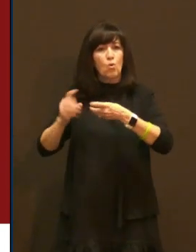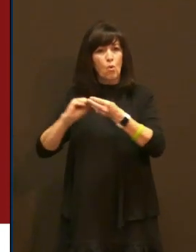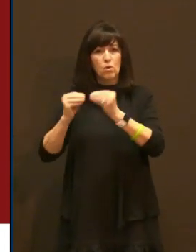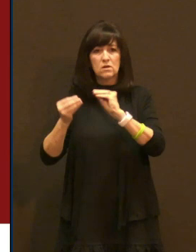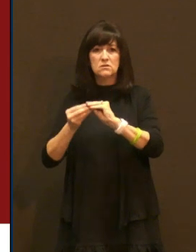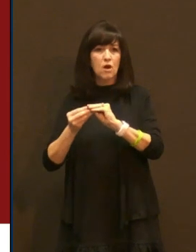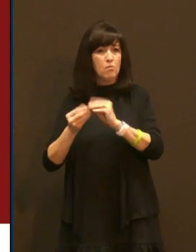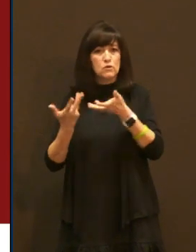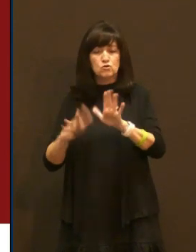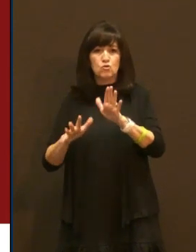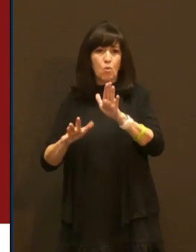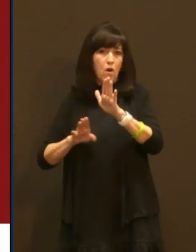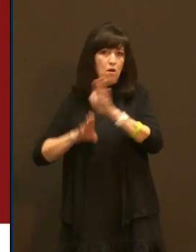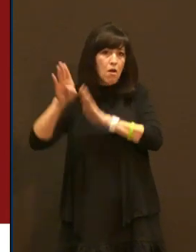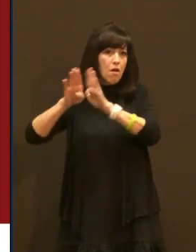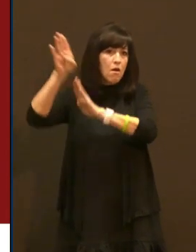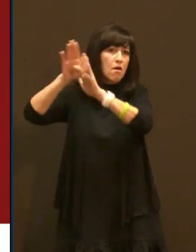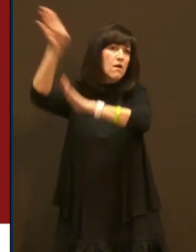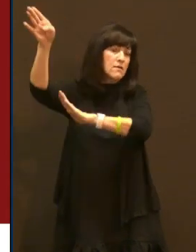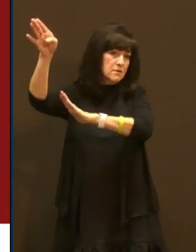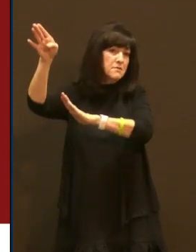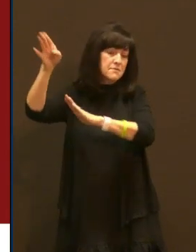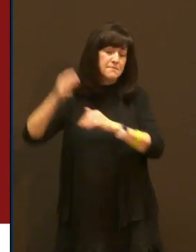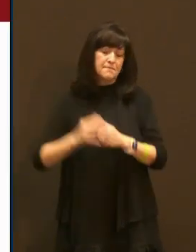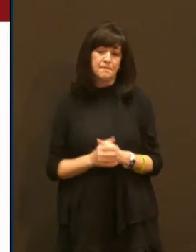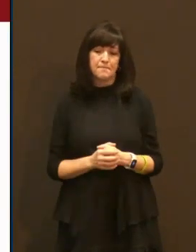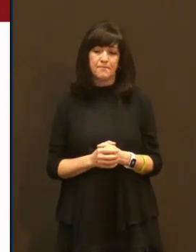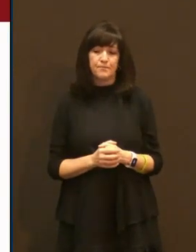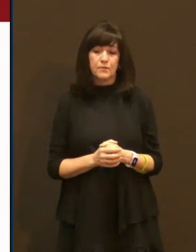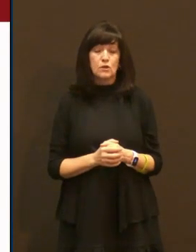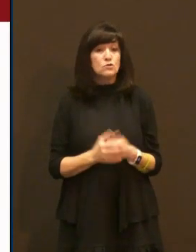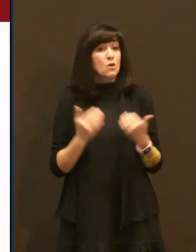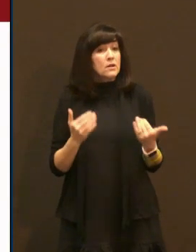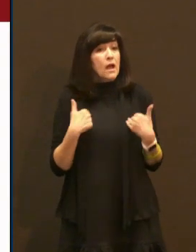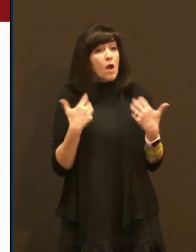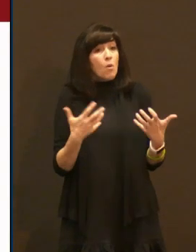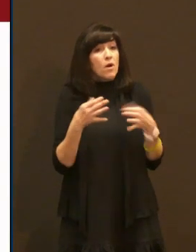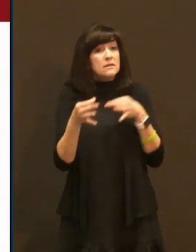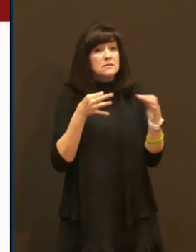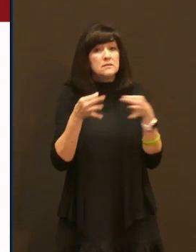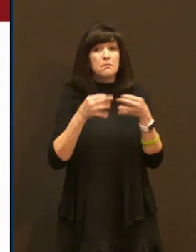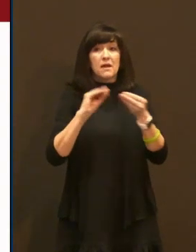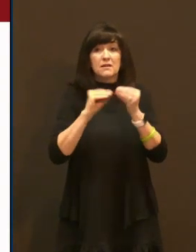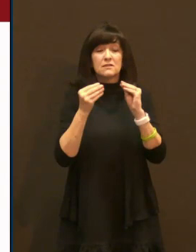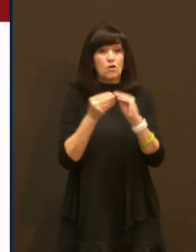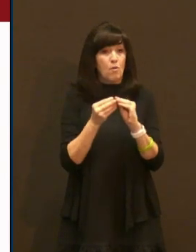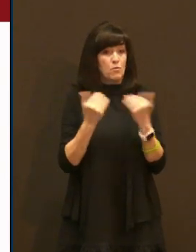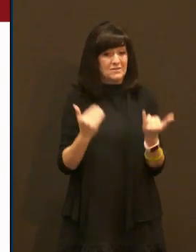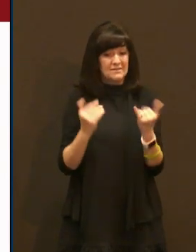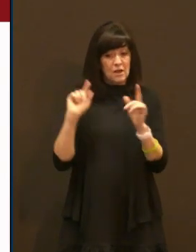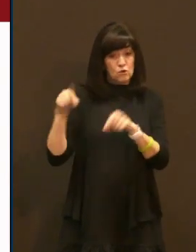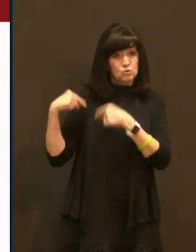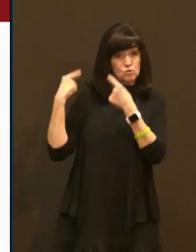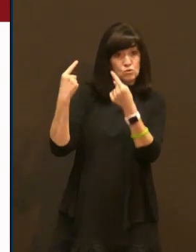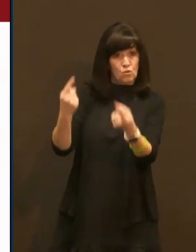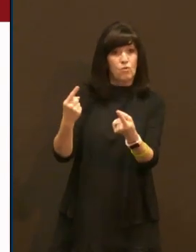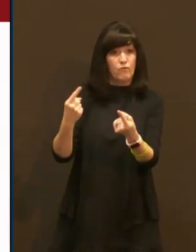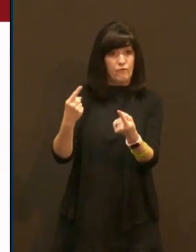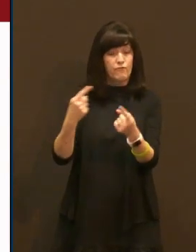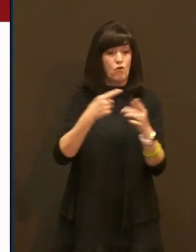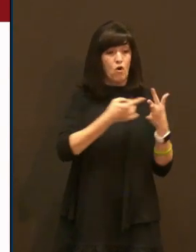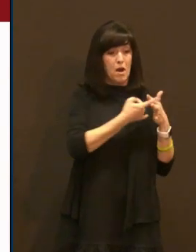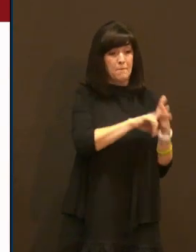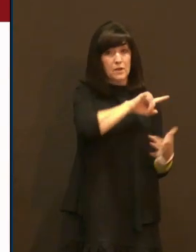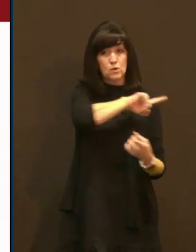comfortable as we move to the next step. So let's go through the numbers. We're up to 9,000 positive